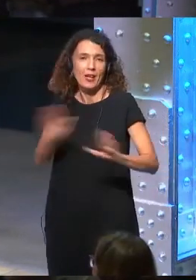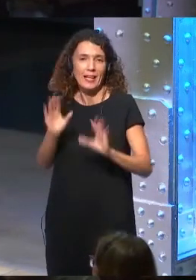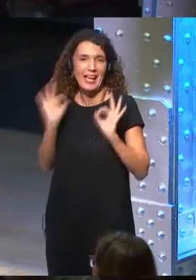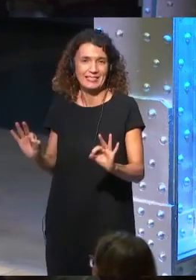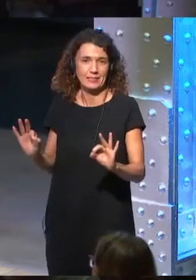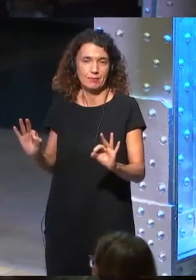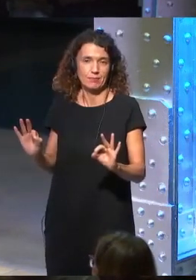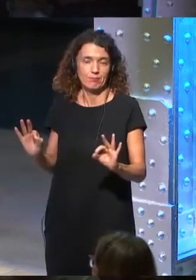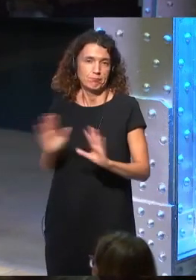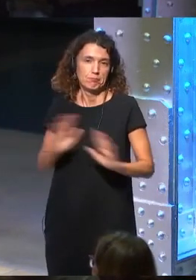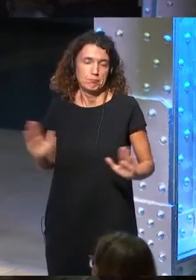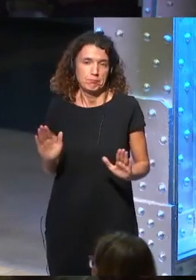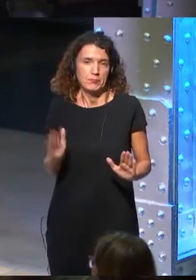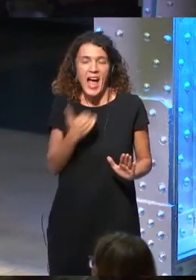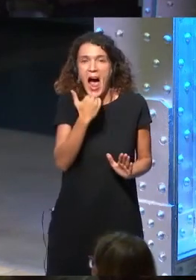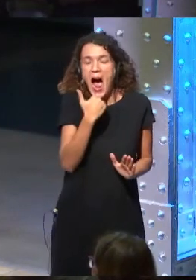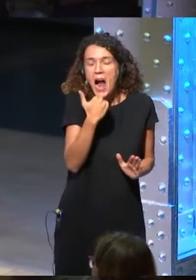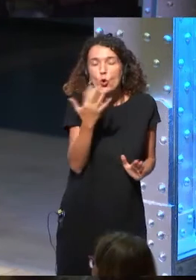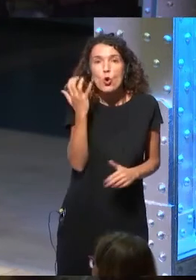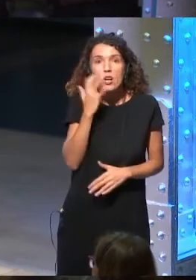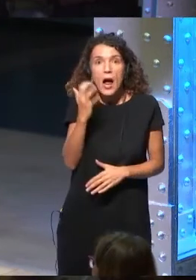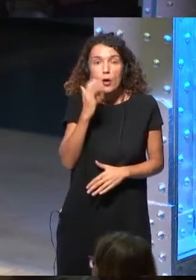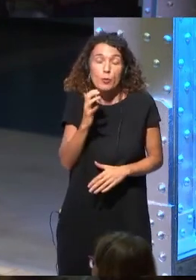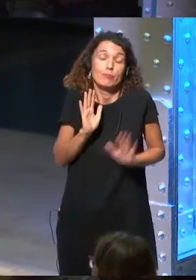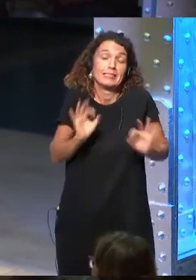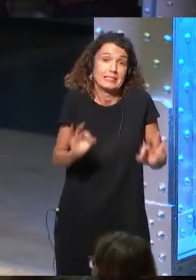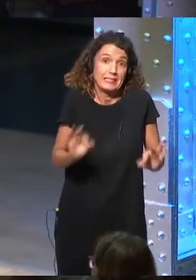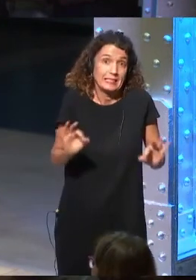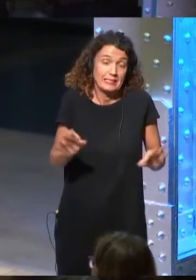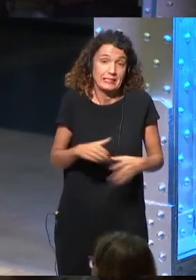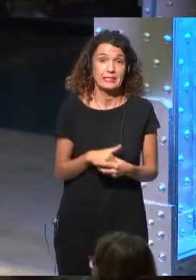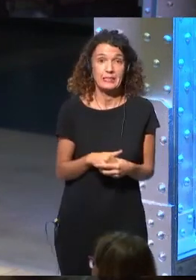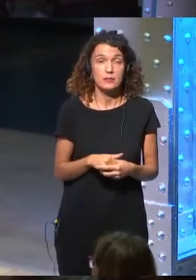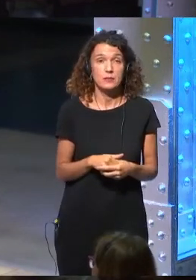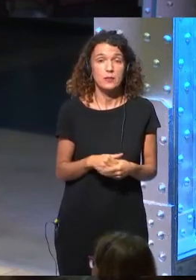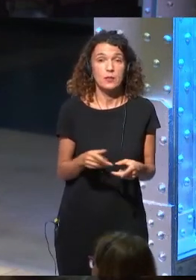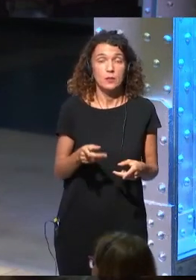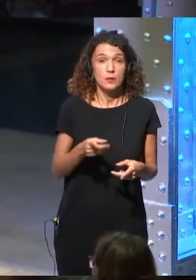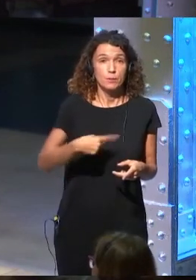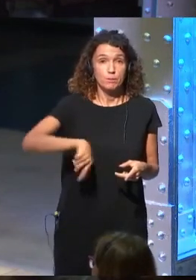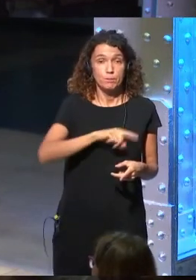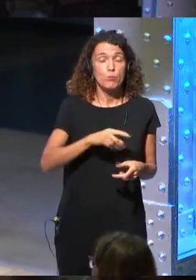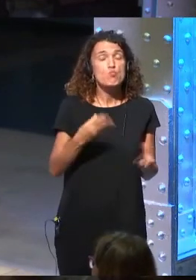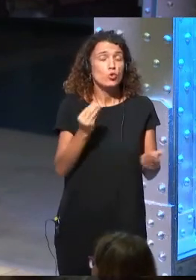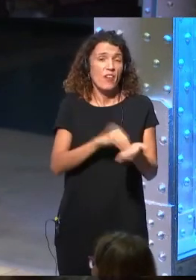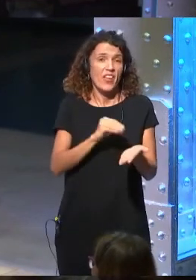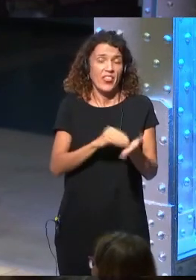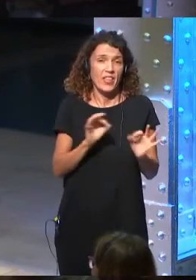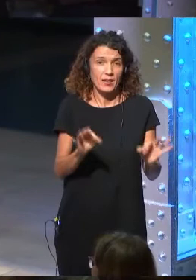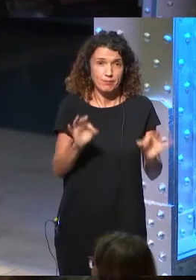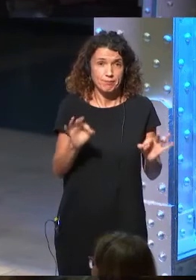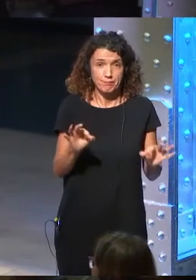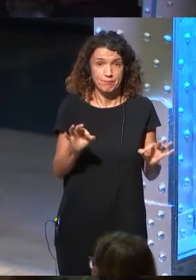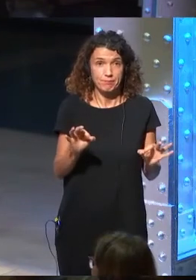think my answer to that. No, you're very polite. Mostly, if I'd said that, I would have got